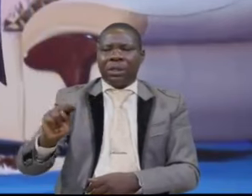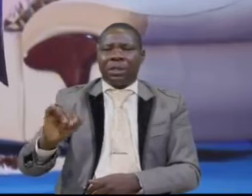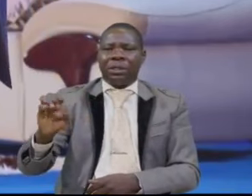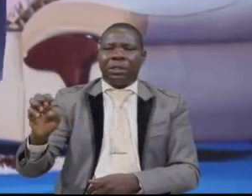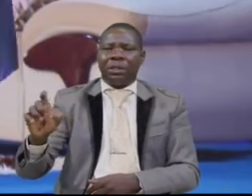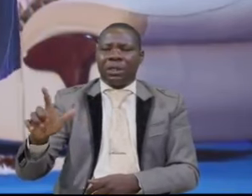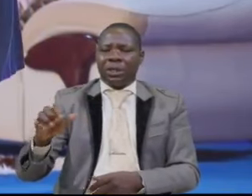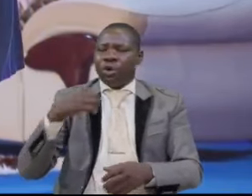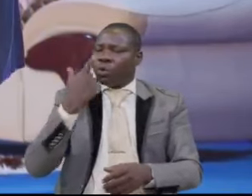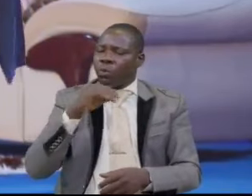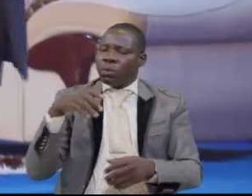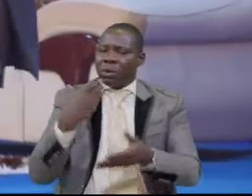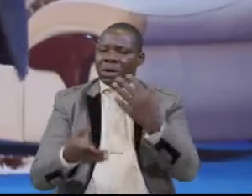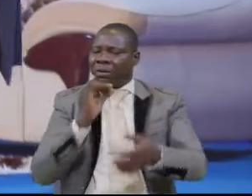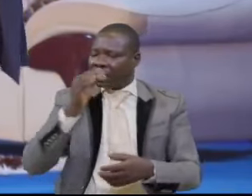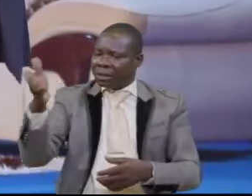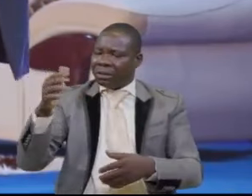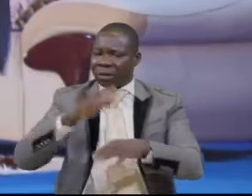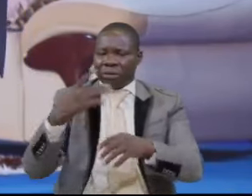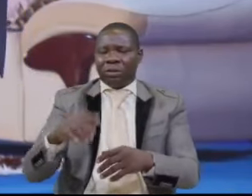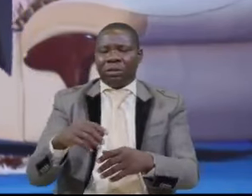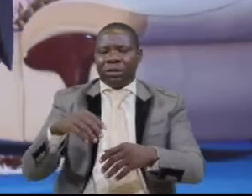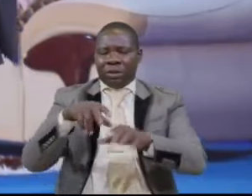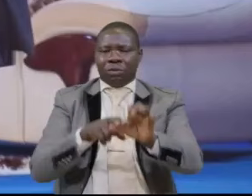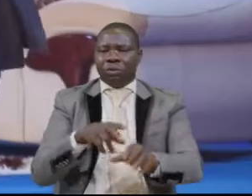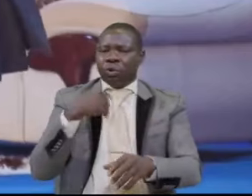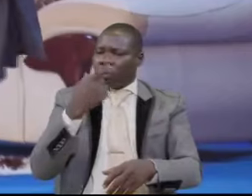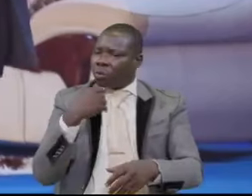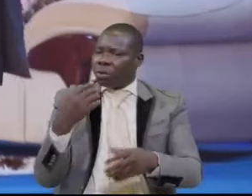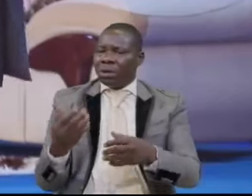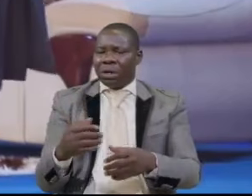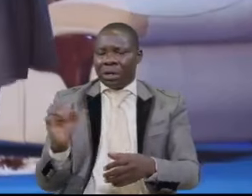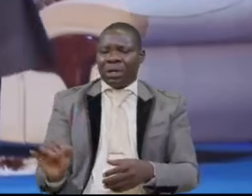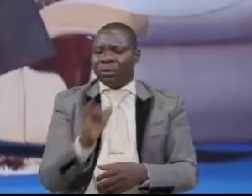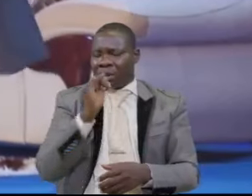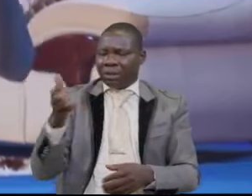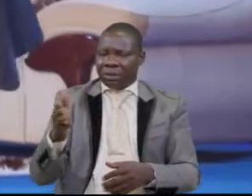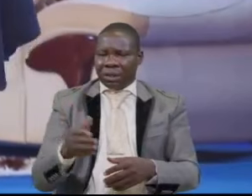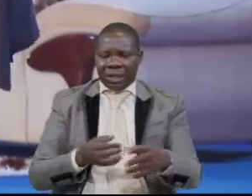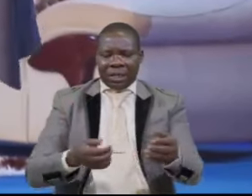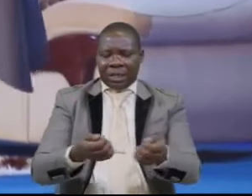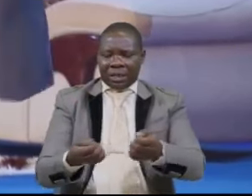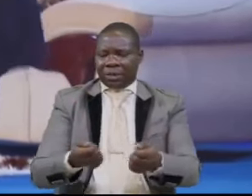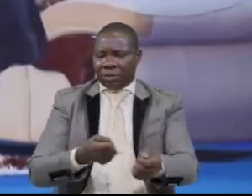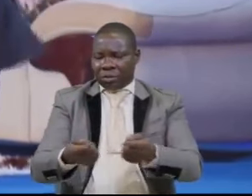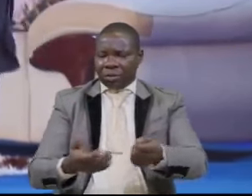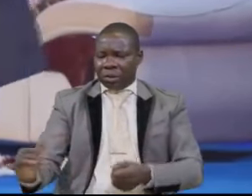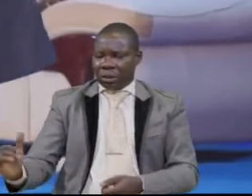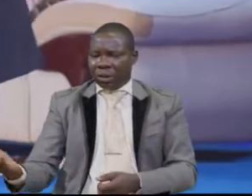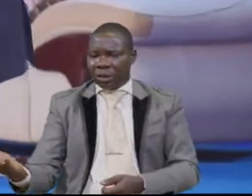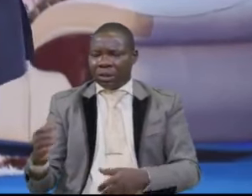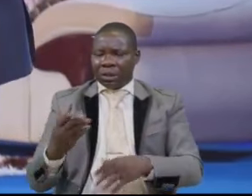throne, whoever is there directing shows here on earth, all the same,